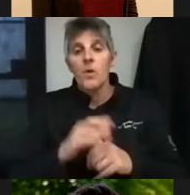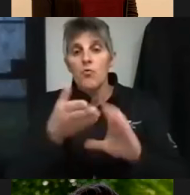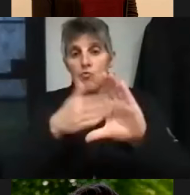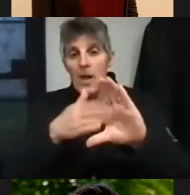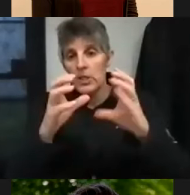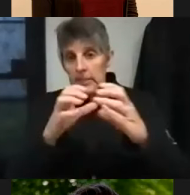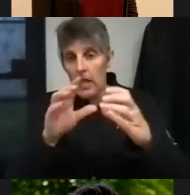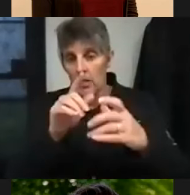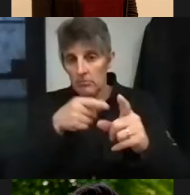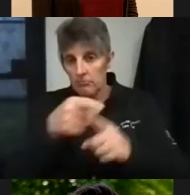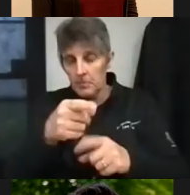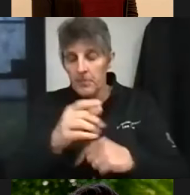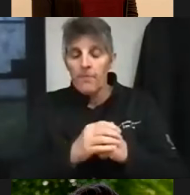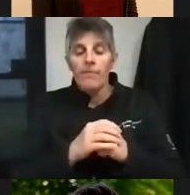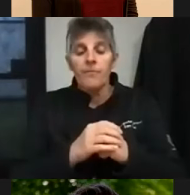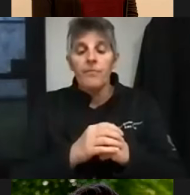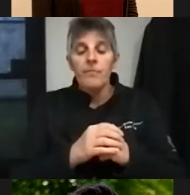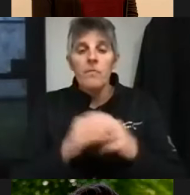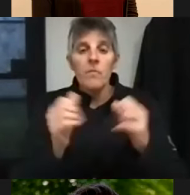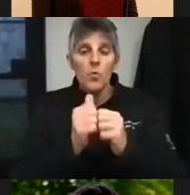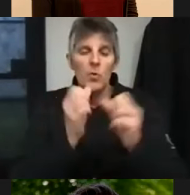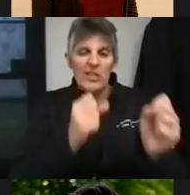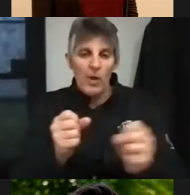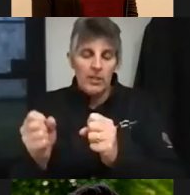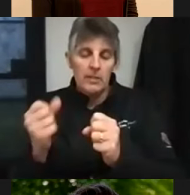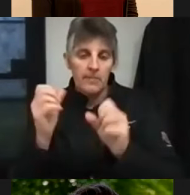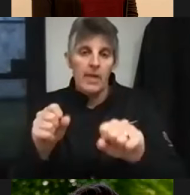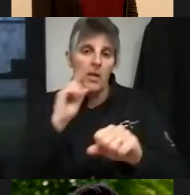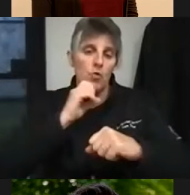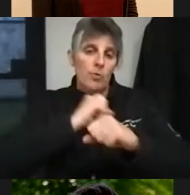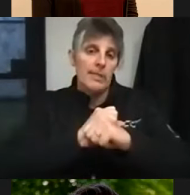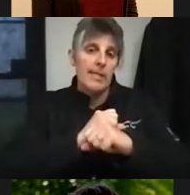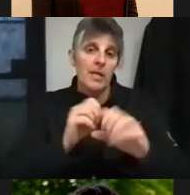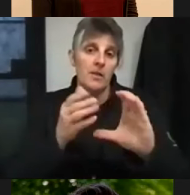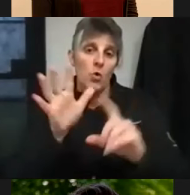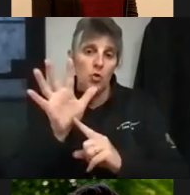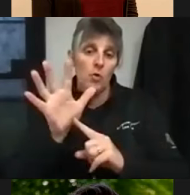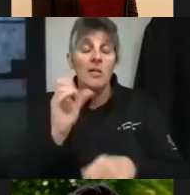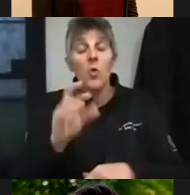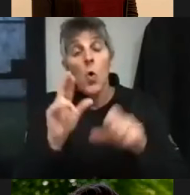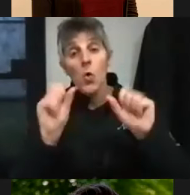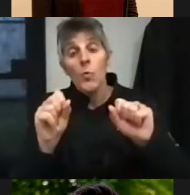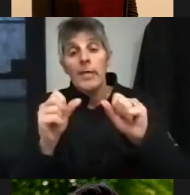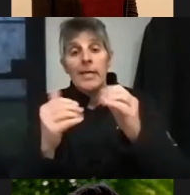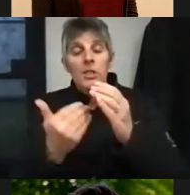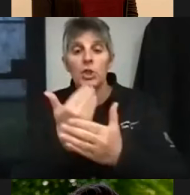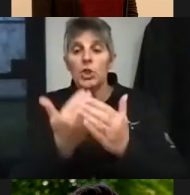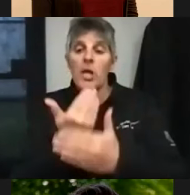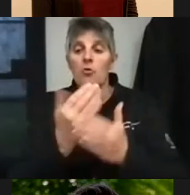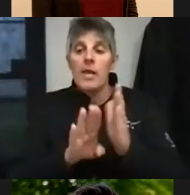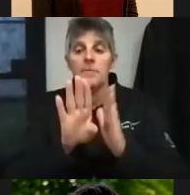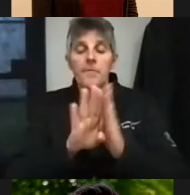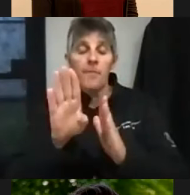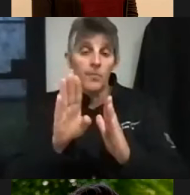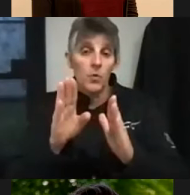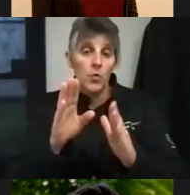death, using strategies to protect those neurons, or we can generate new retinal